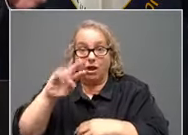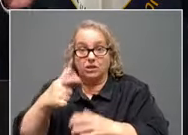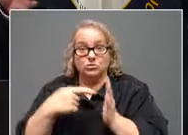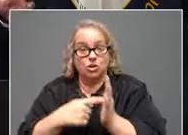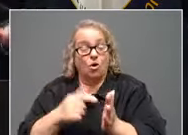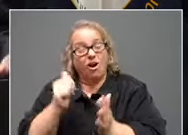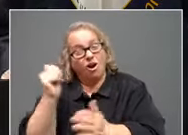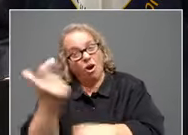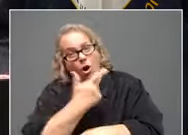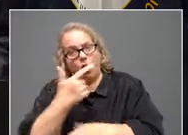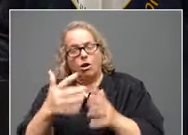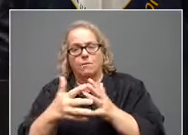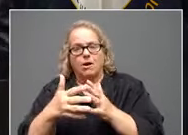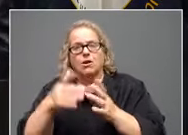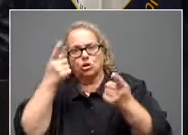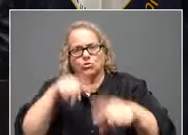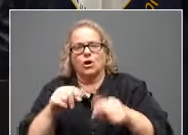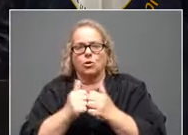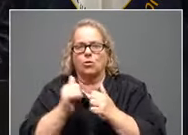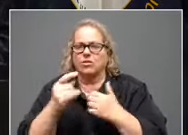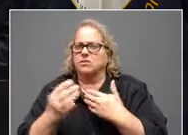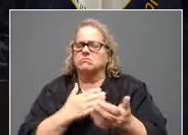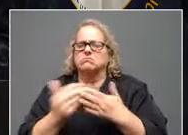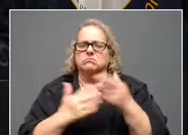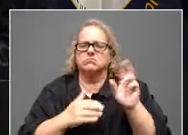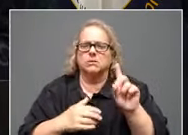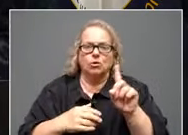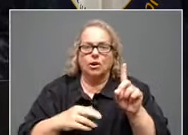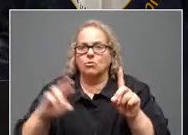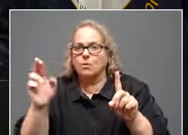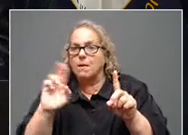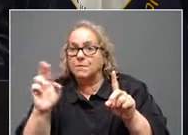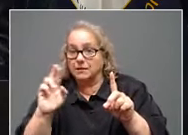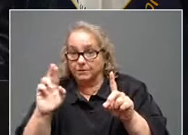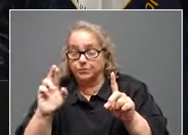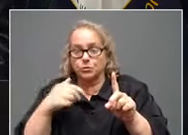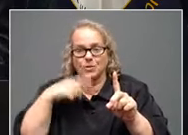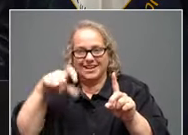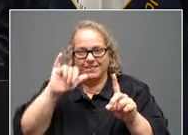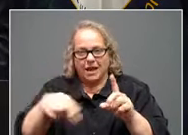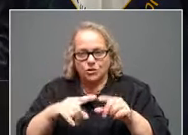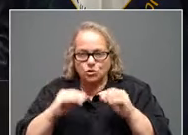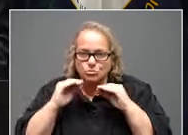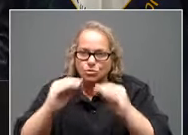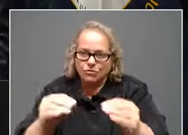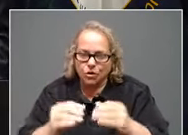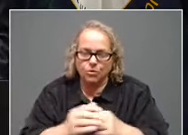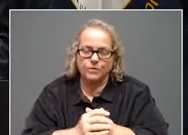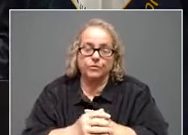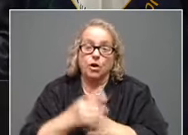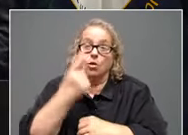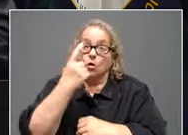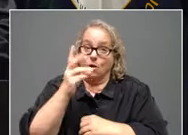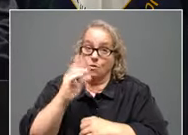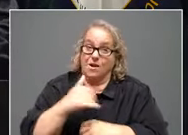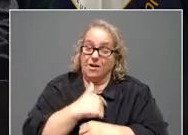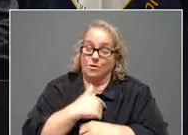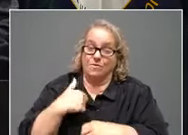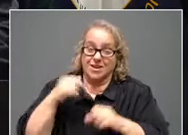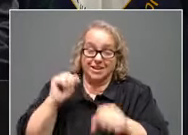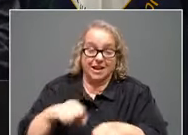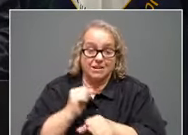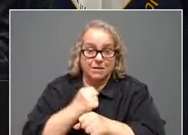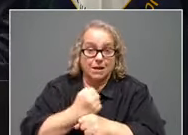with, regardless of party. We need that to move forward. But one way that we can make a better